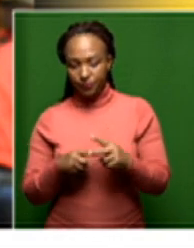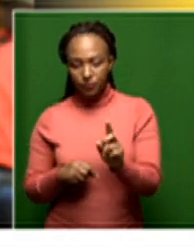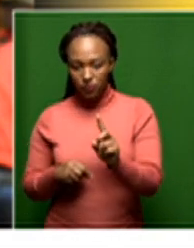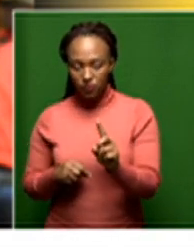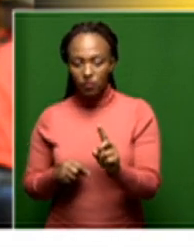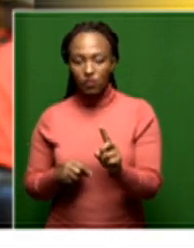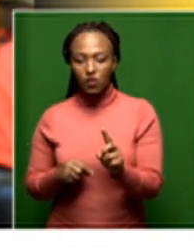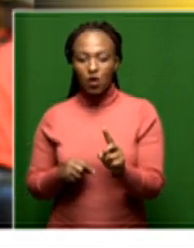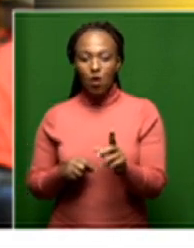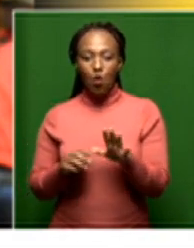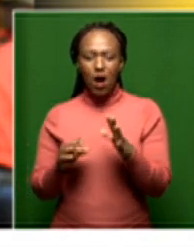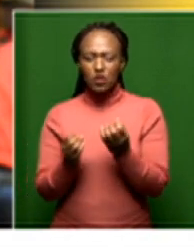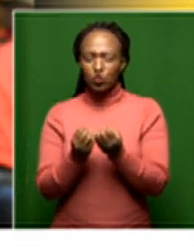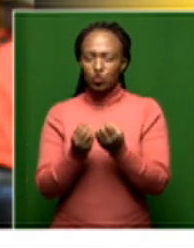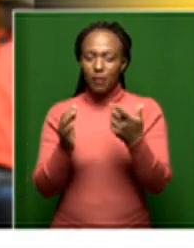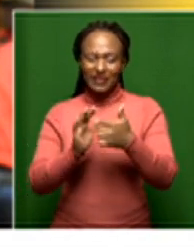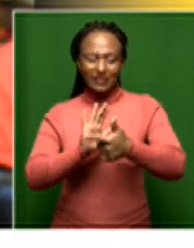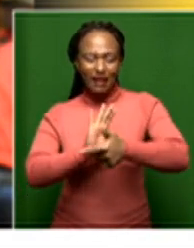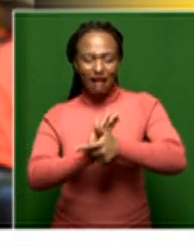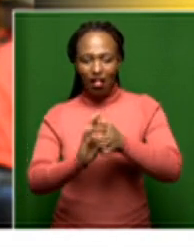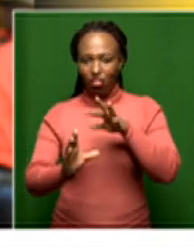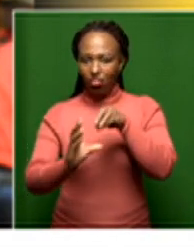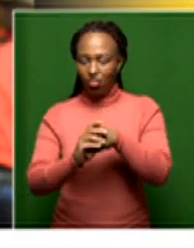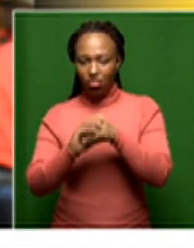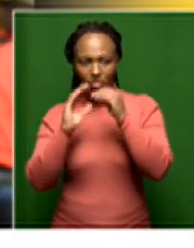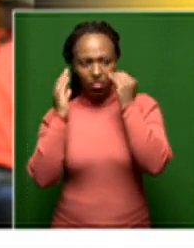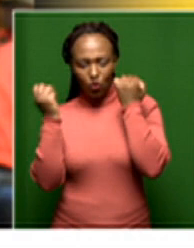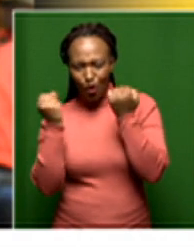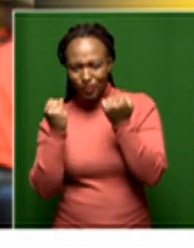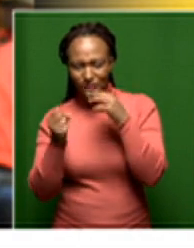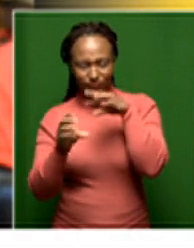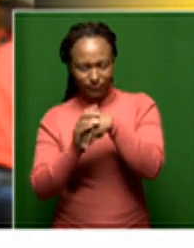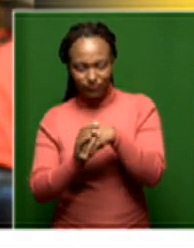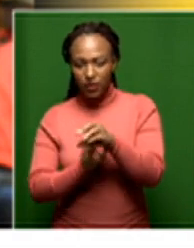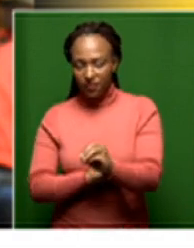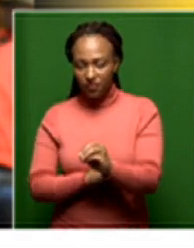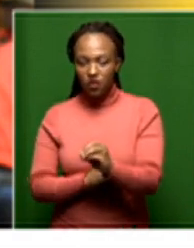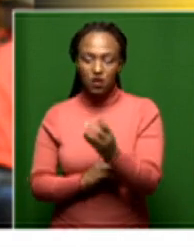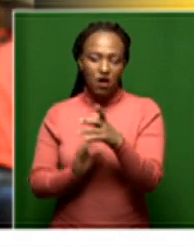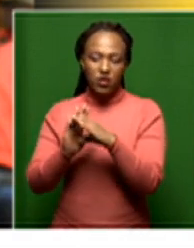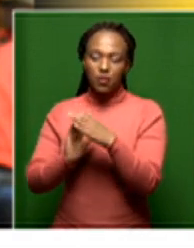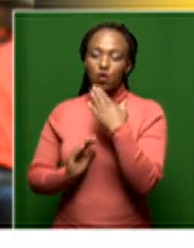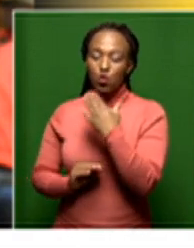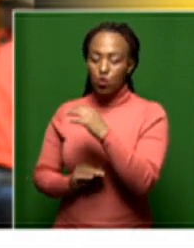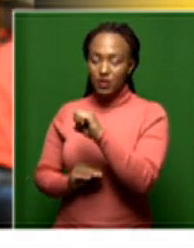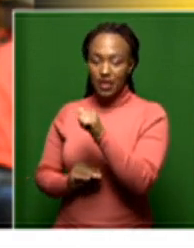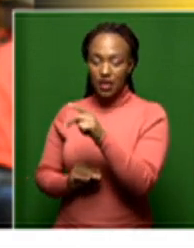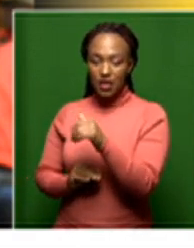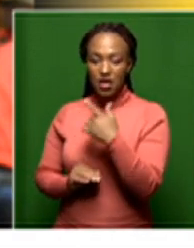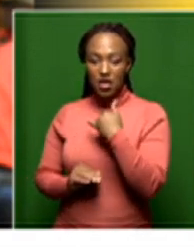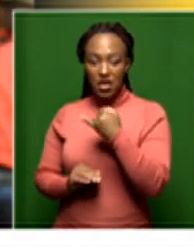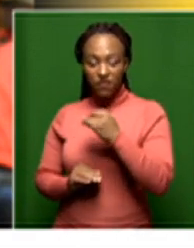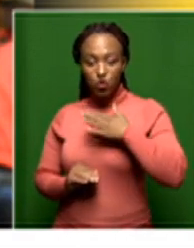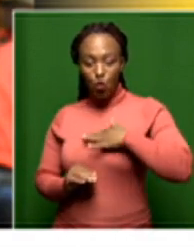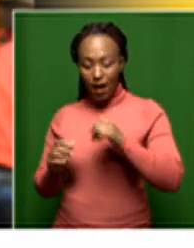the over-traditionalization of the land reform process. You know, as Sakina, if you want land in this country, you